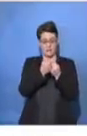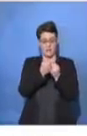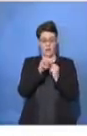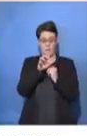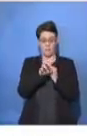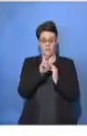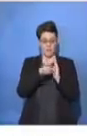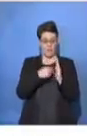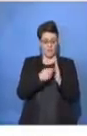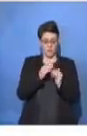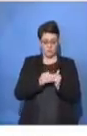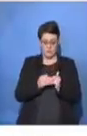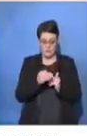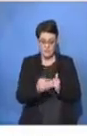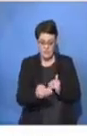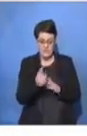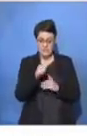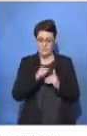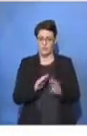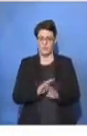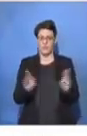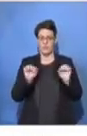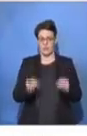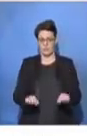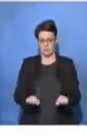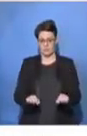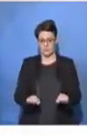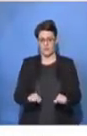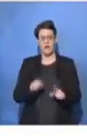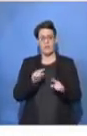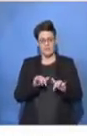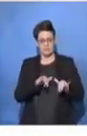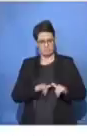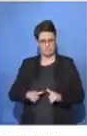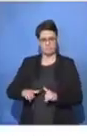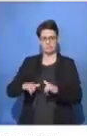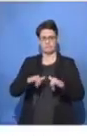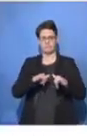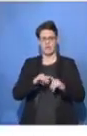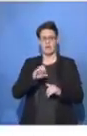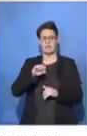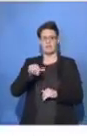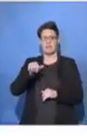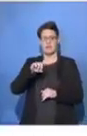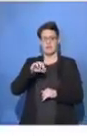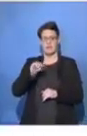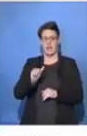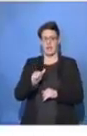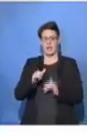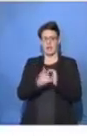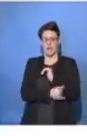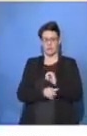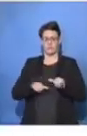and provincial elections. This practice is quite common in most SADC countries.